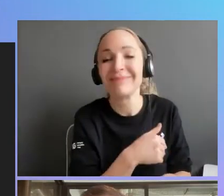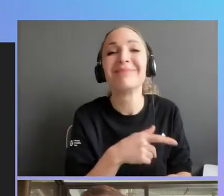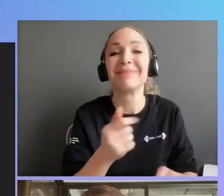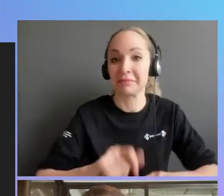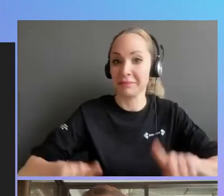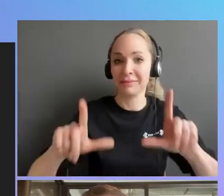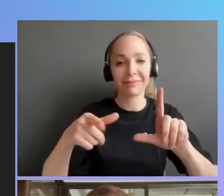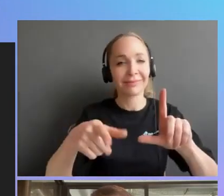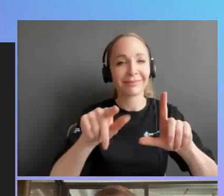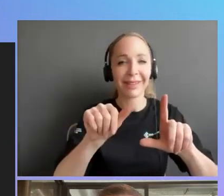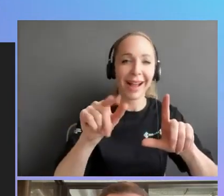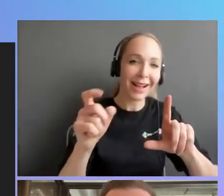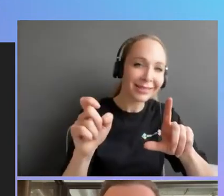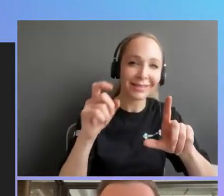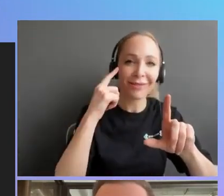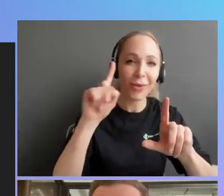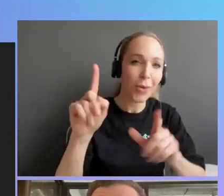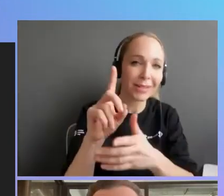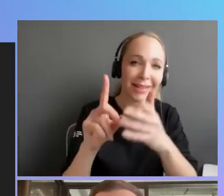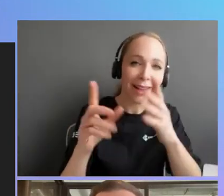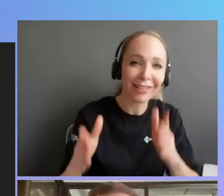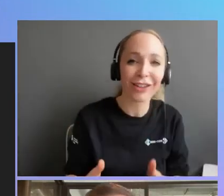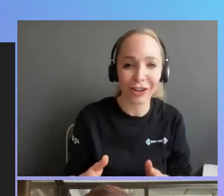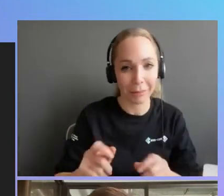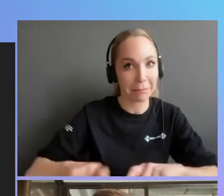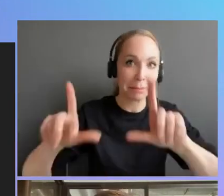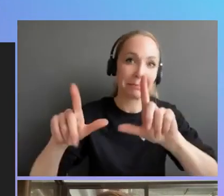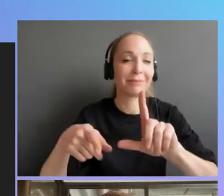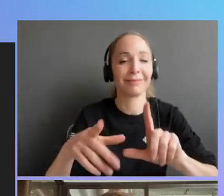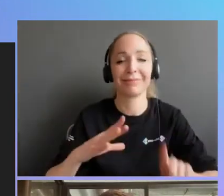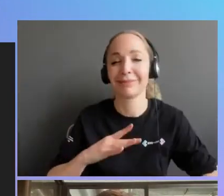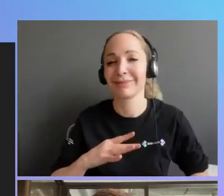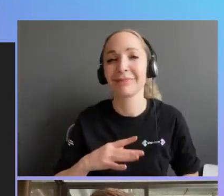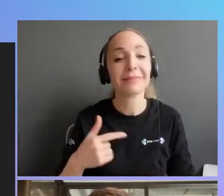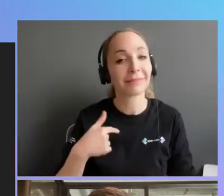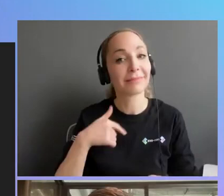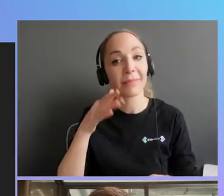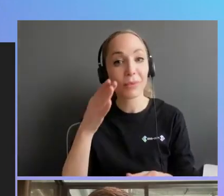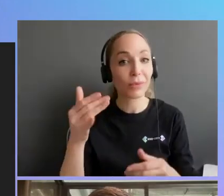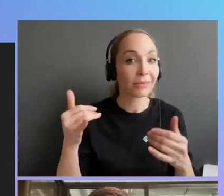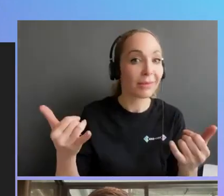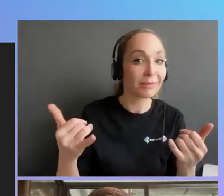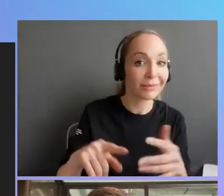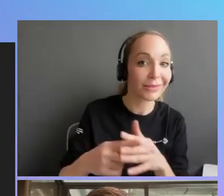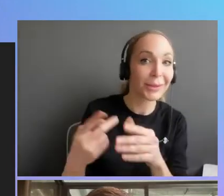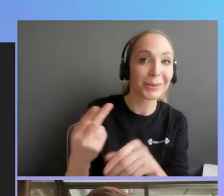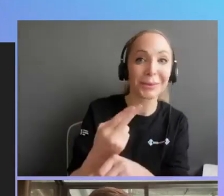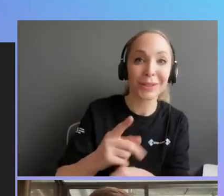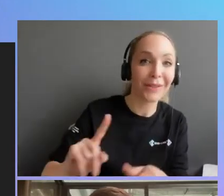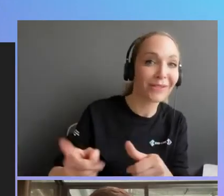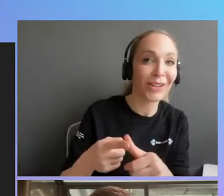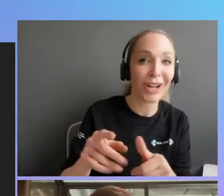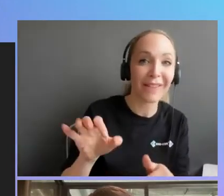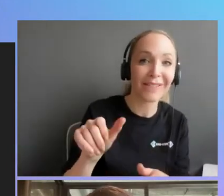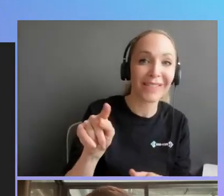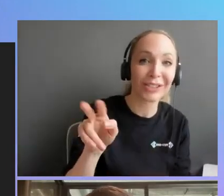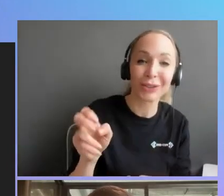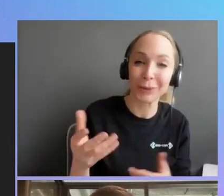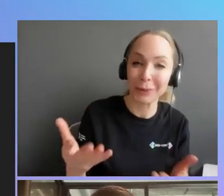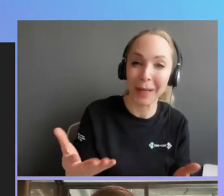Designers pop-up appearing. And I'm going to dive right into the first feature that I want to show today, which is scan. I have the scan panel